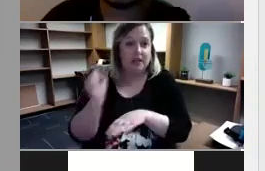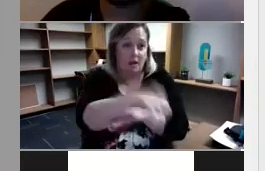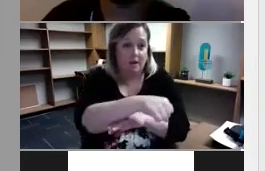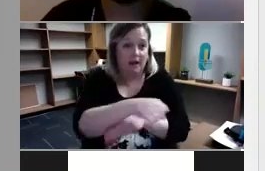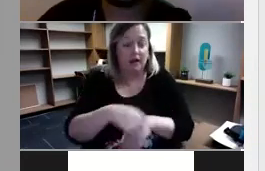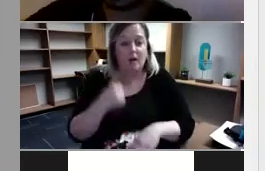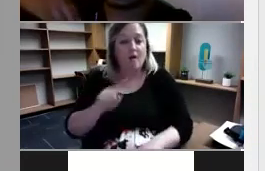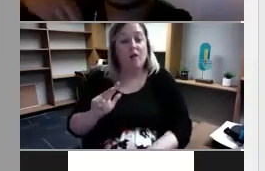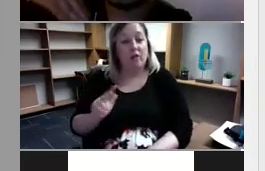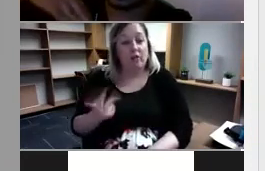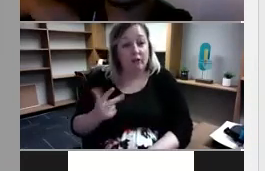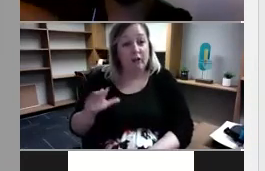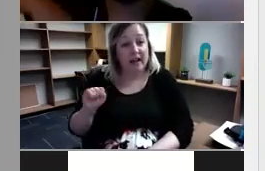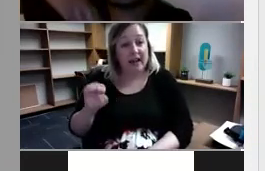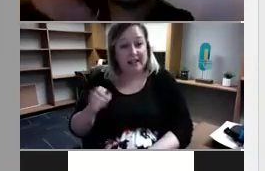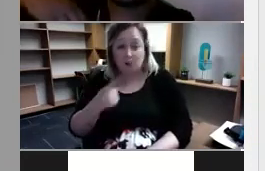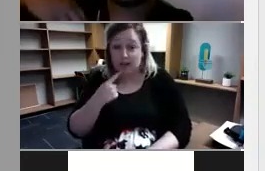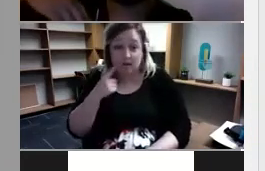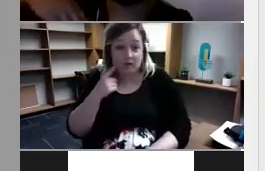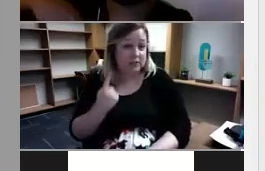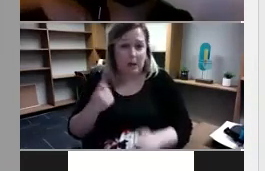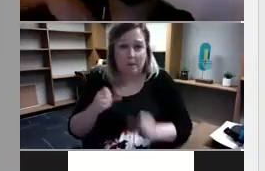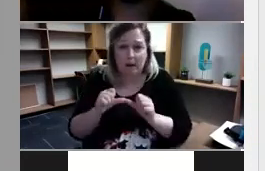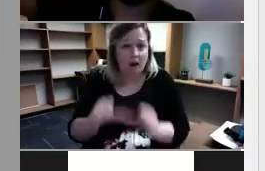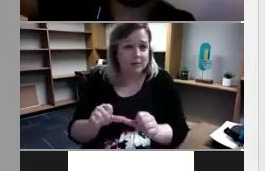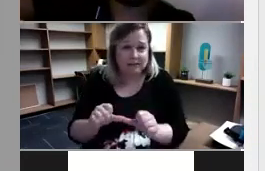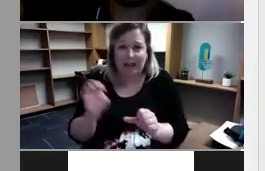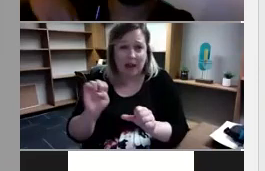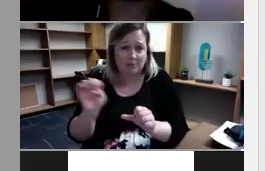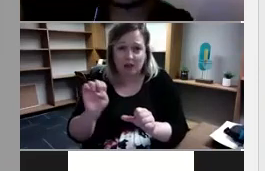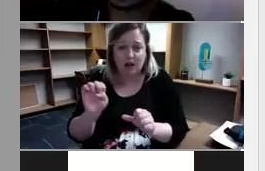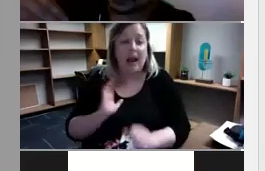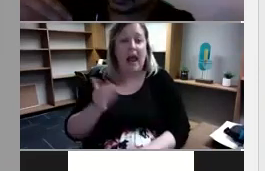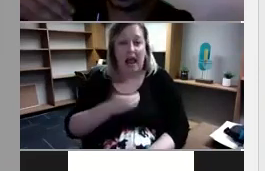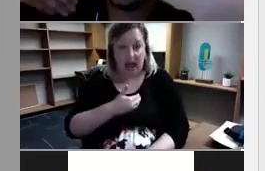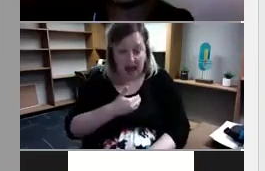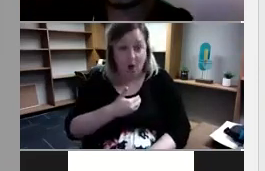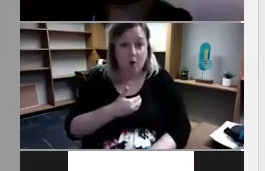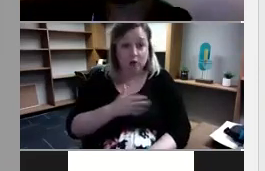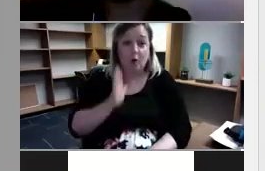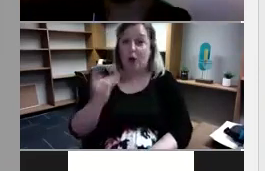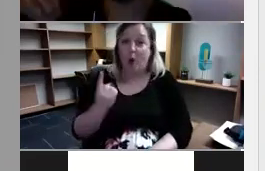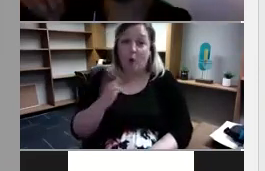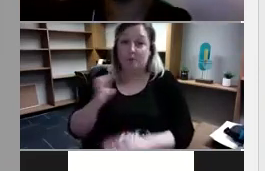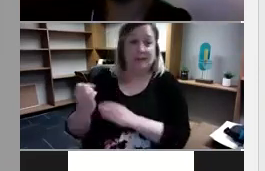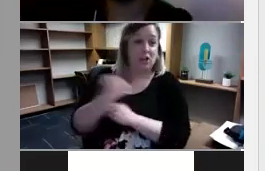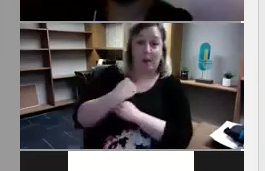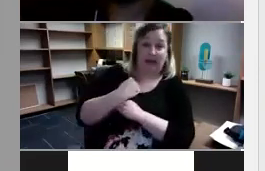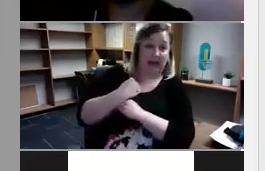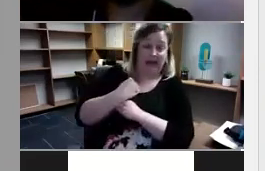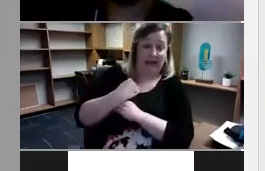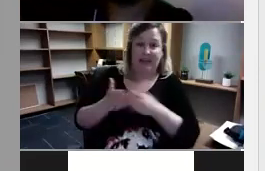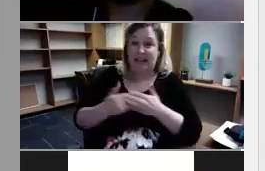saying for some constant epsilon, our function will always be dominated. Even if we add epsilon to it, our function will be